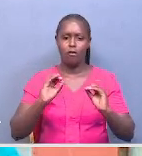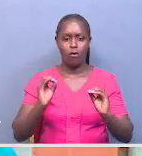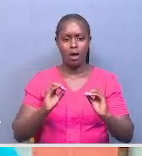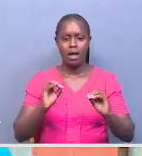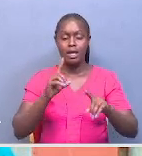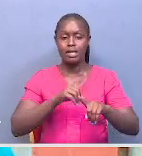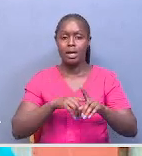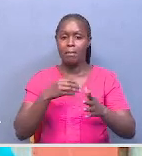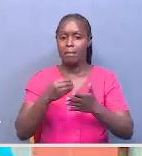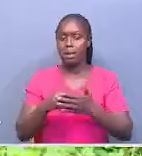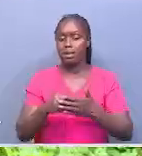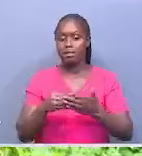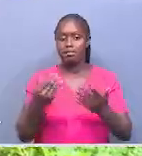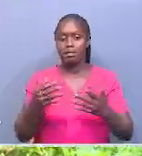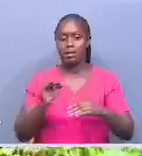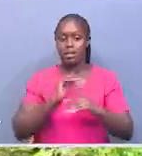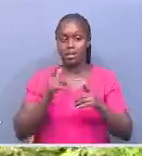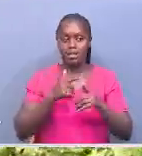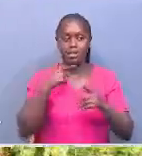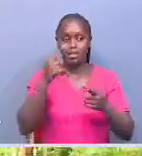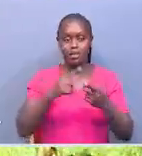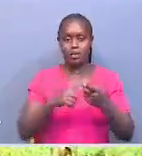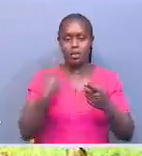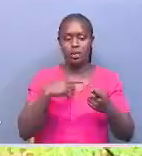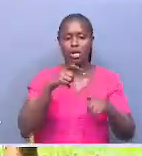India, bado ugonjwa inazidi.